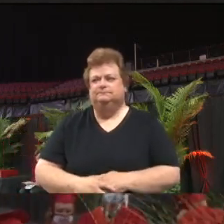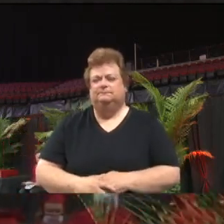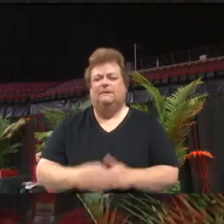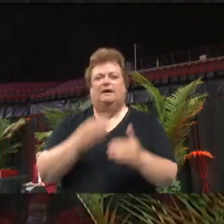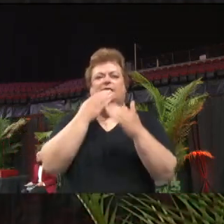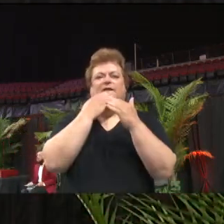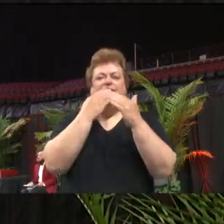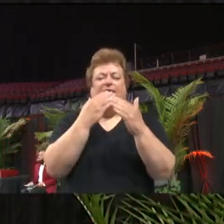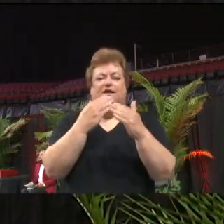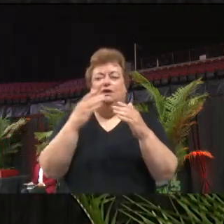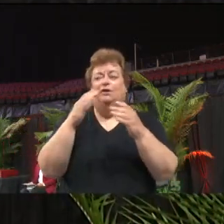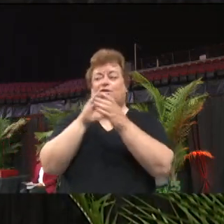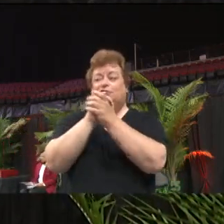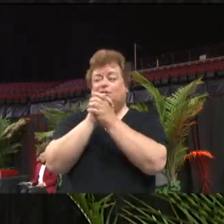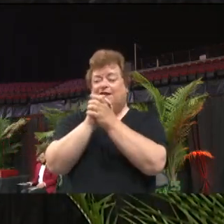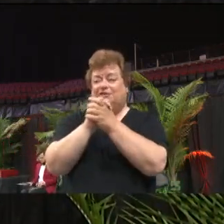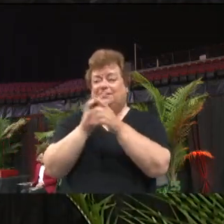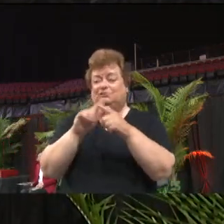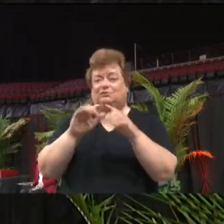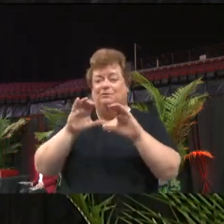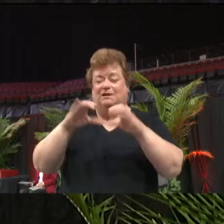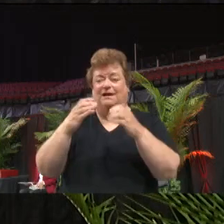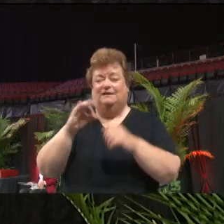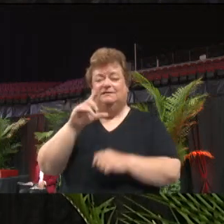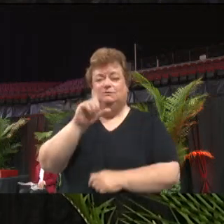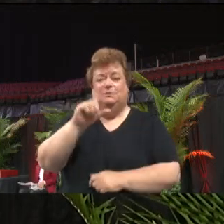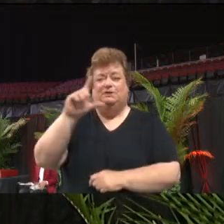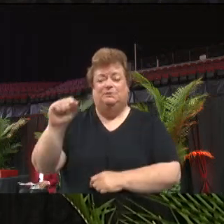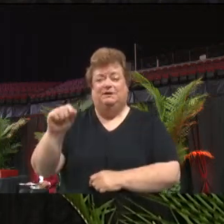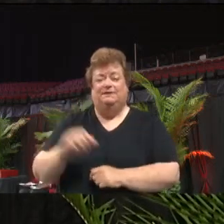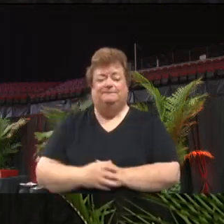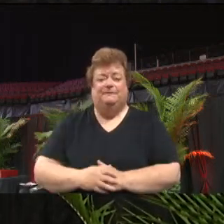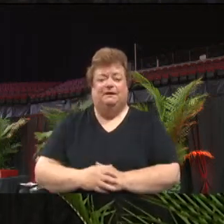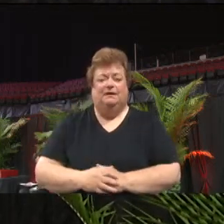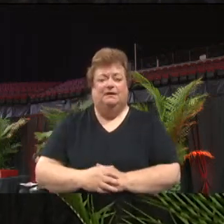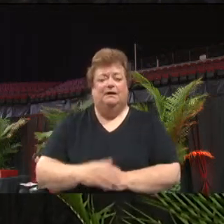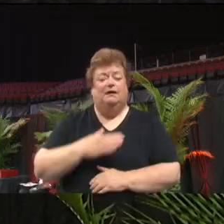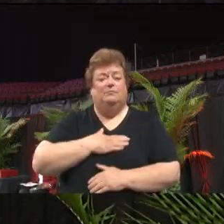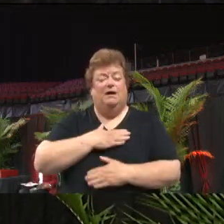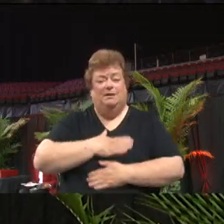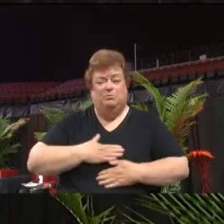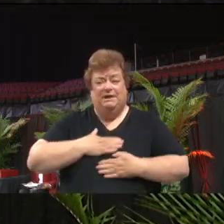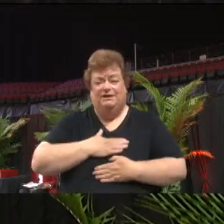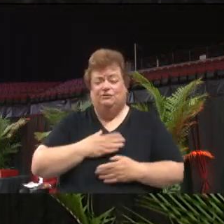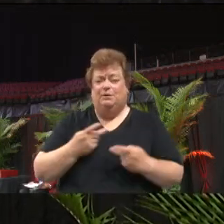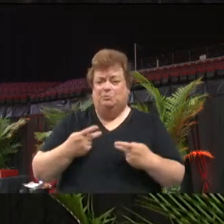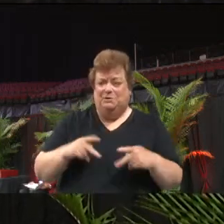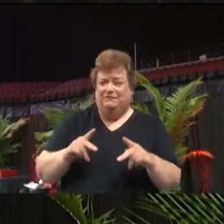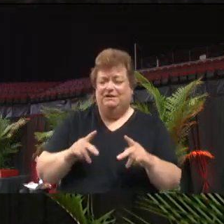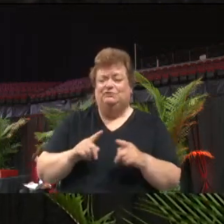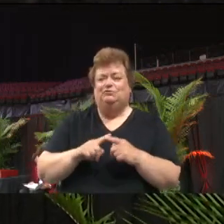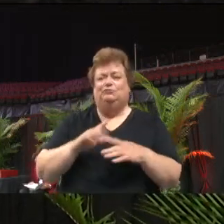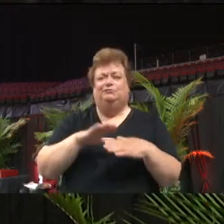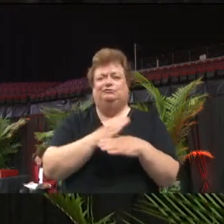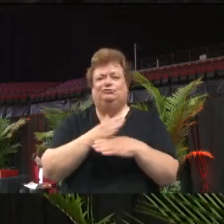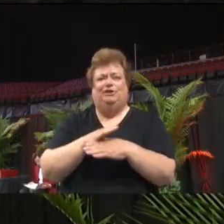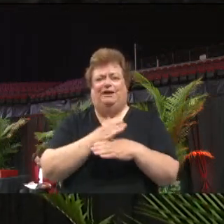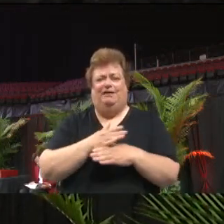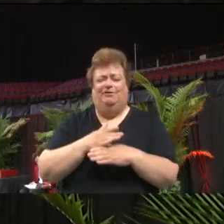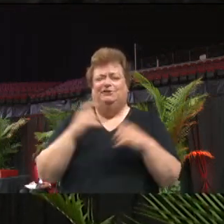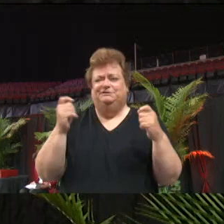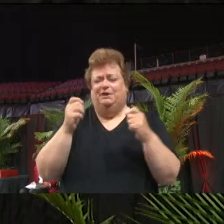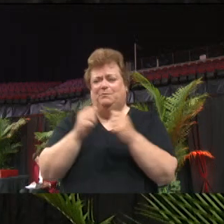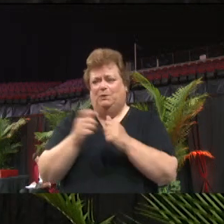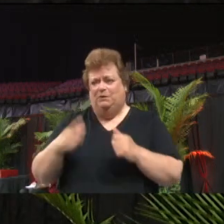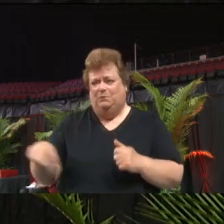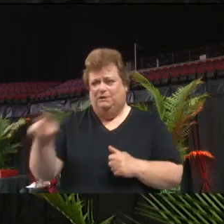Thank you, and congratulations to the class of 2020. It is my pleasure and privilege to share this ceremony with you today